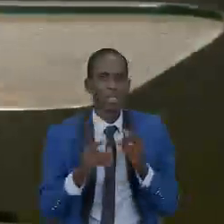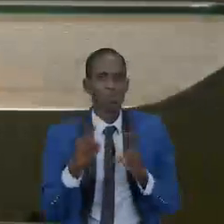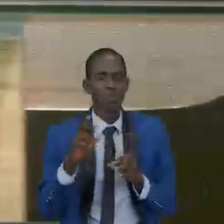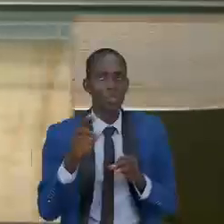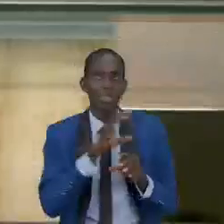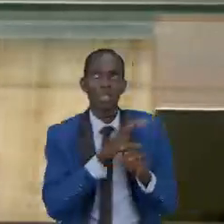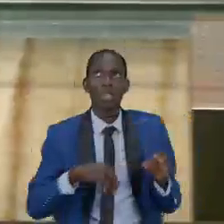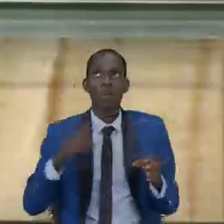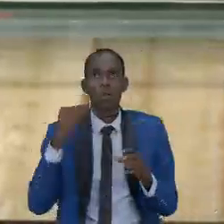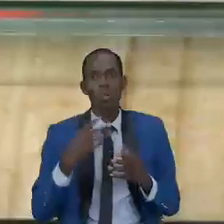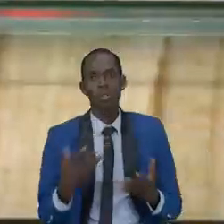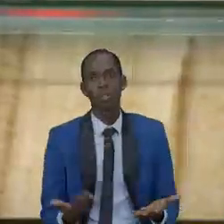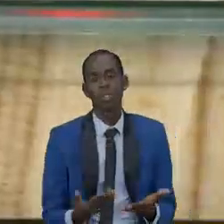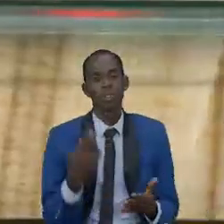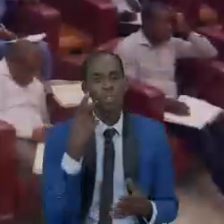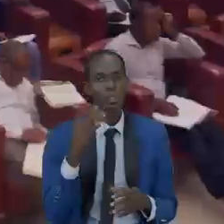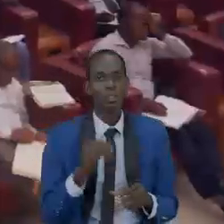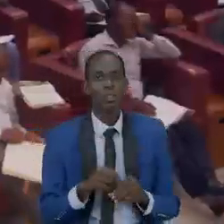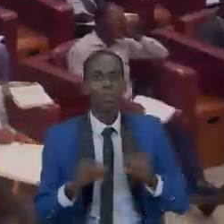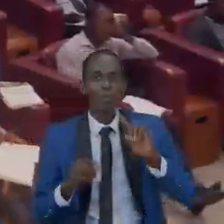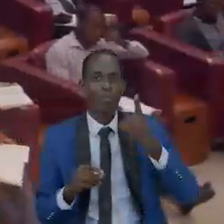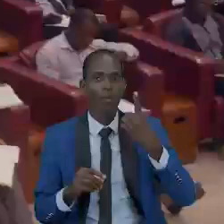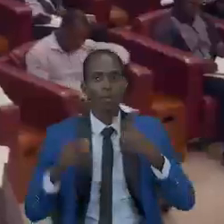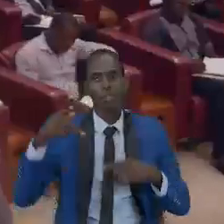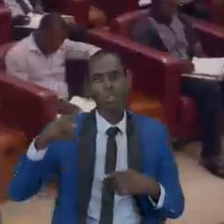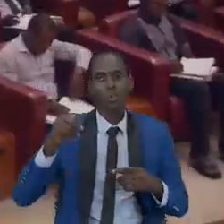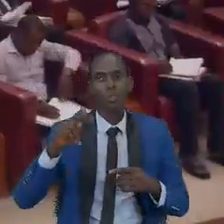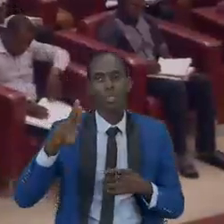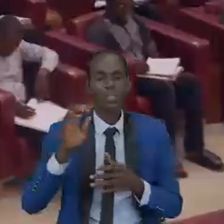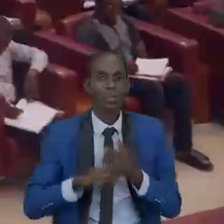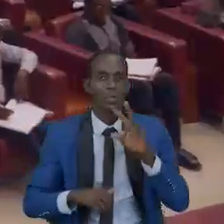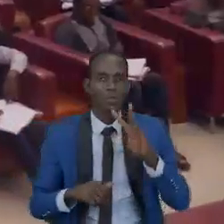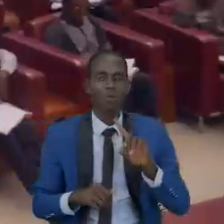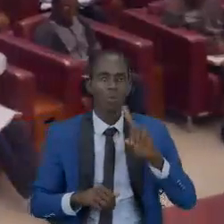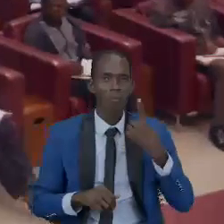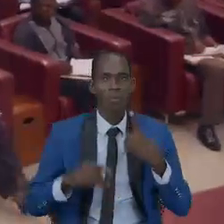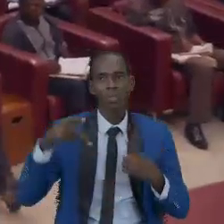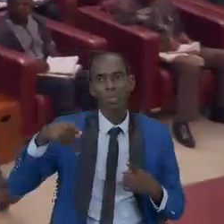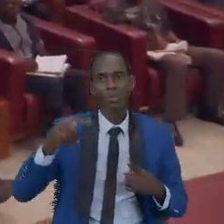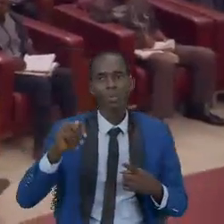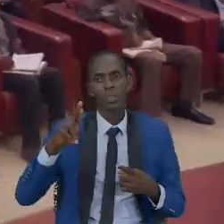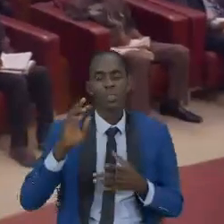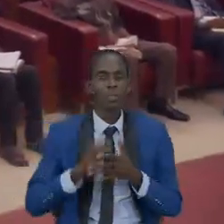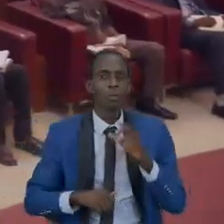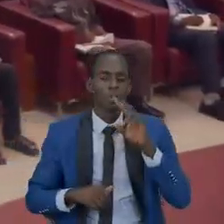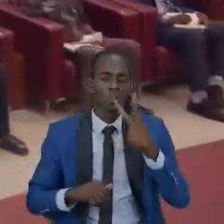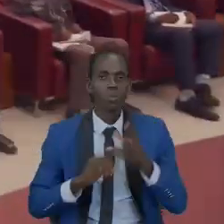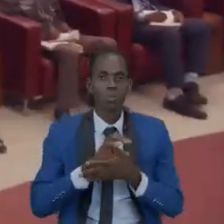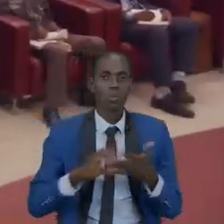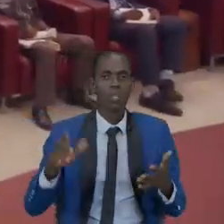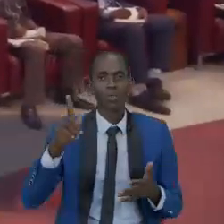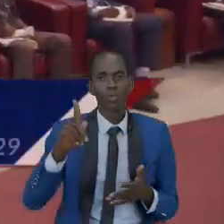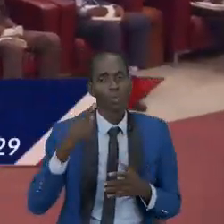looking at 1 Peter chapter 2, and I'm reading from verse 21. 1 Peter chapter 2, verse 21.